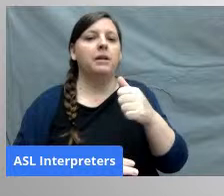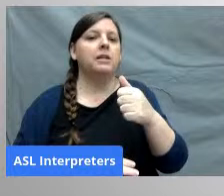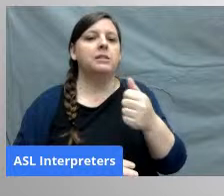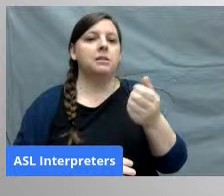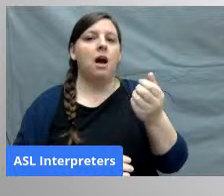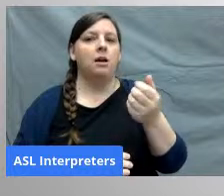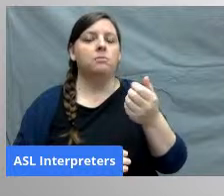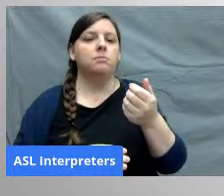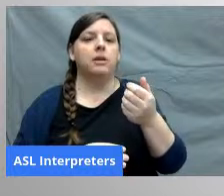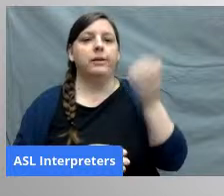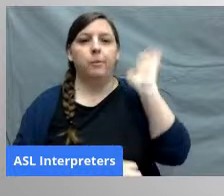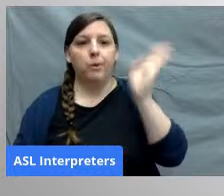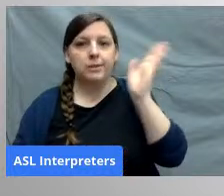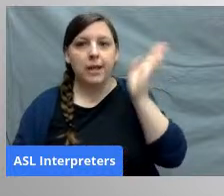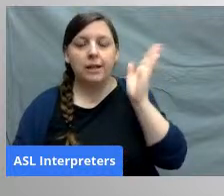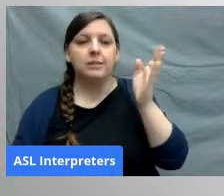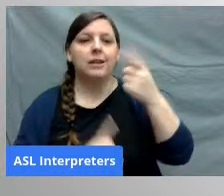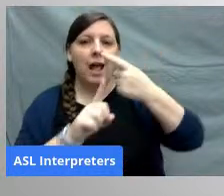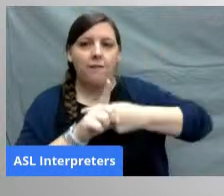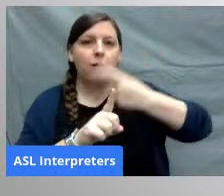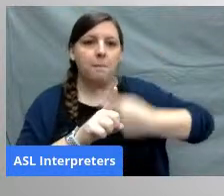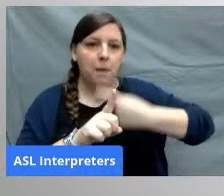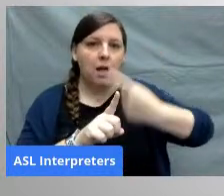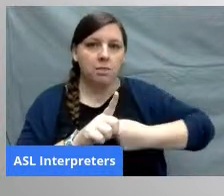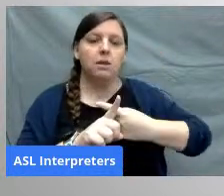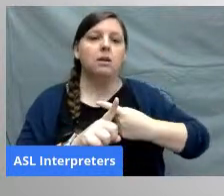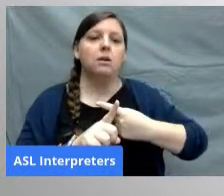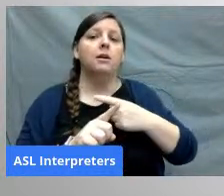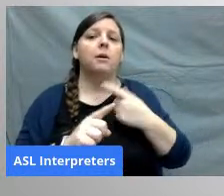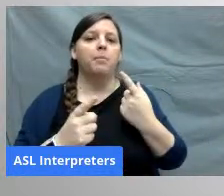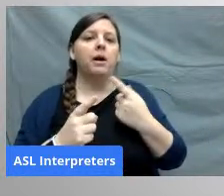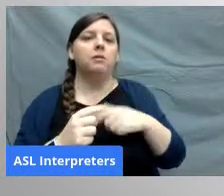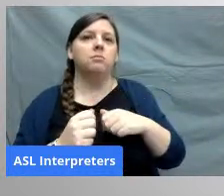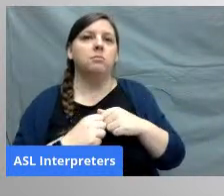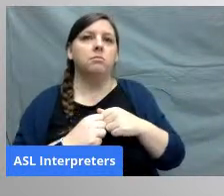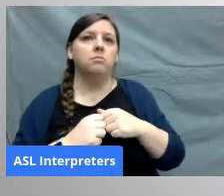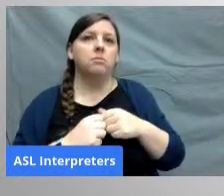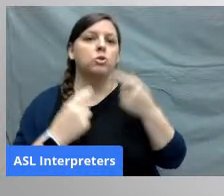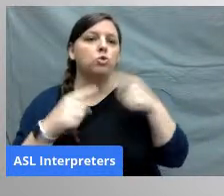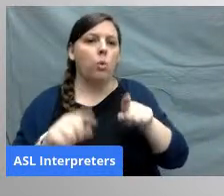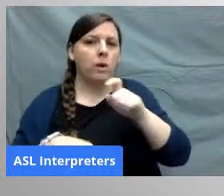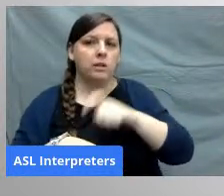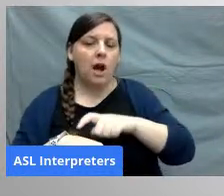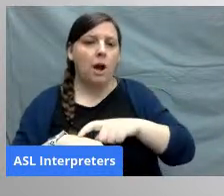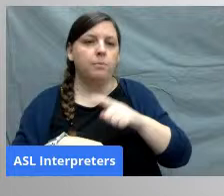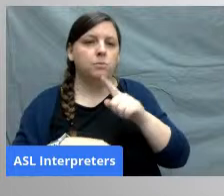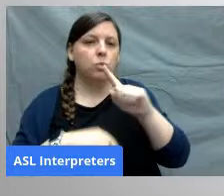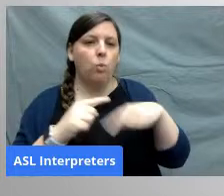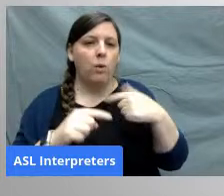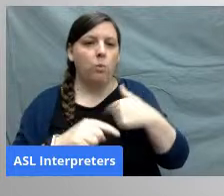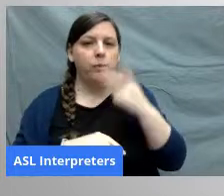an update, but usually at times when you would have larger number of vacancies.